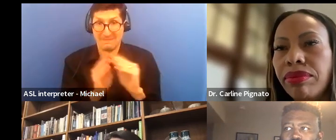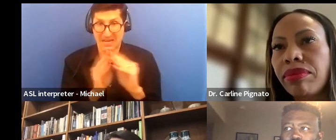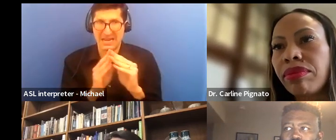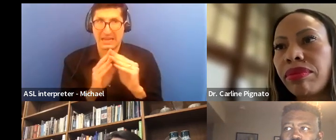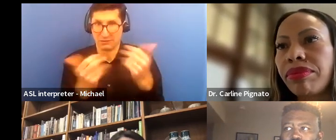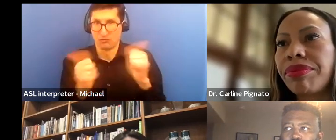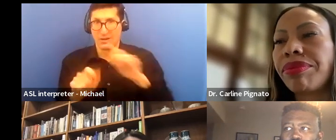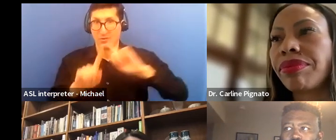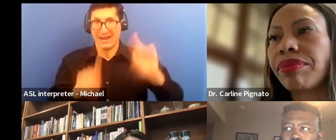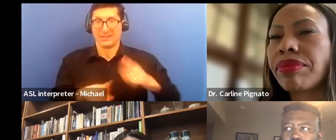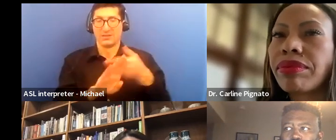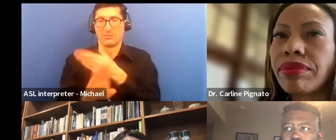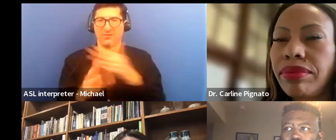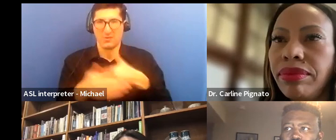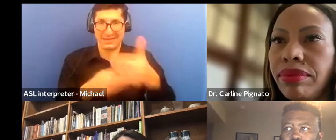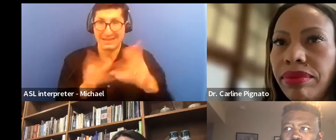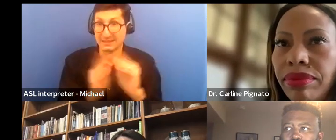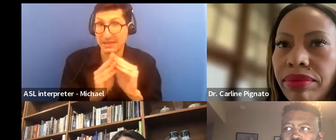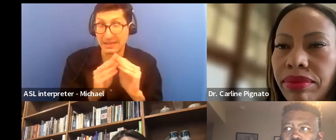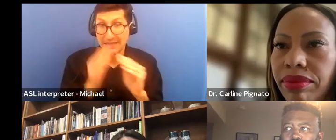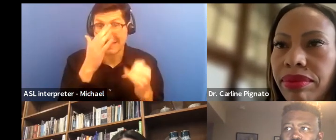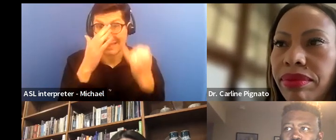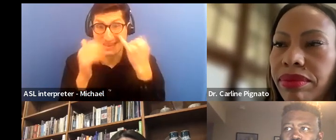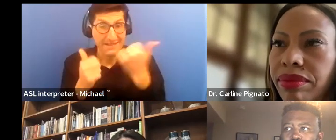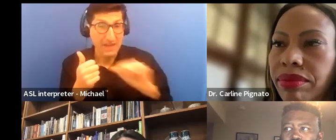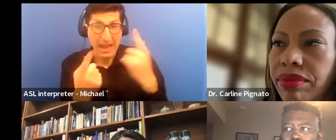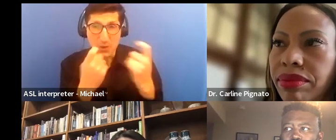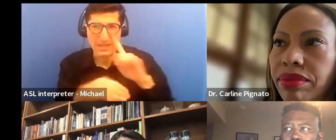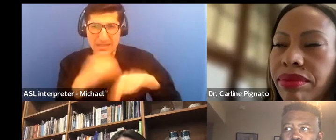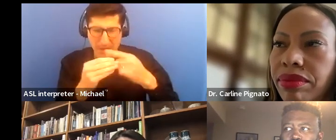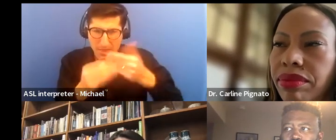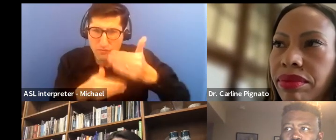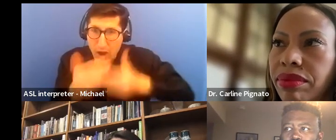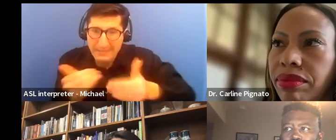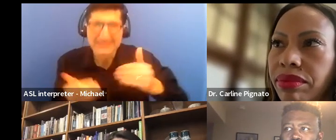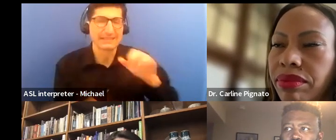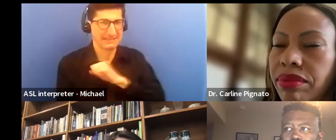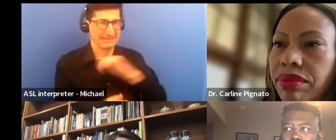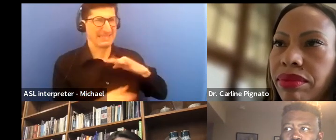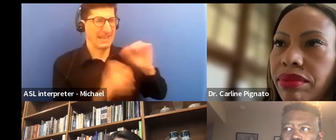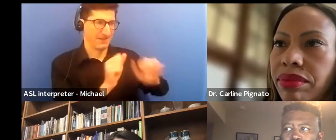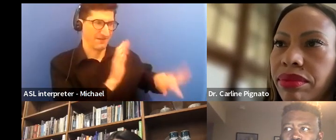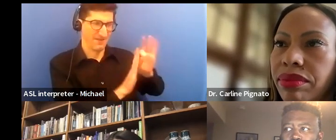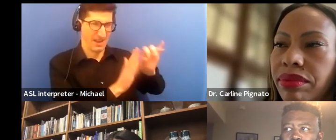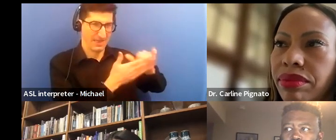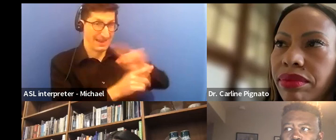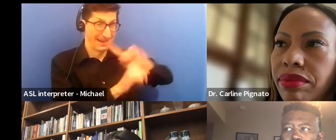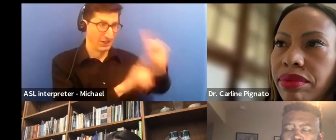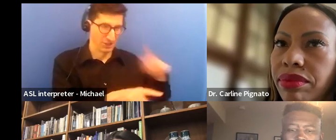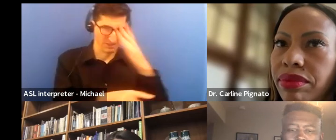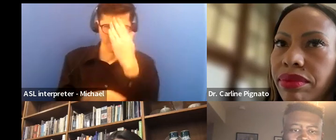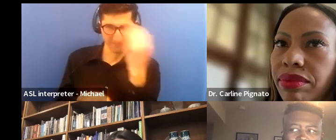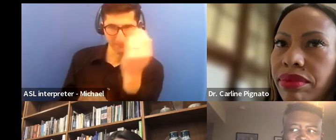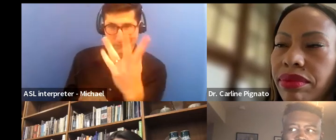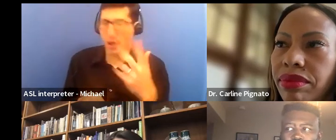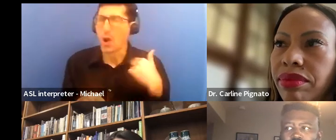if they are logistical in any way, we can ask staff to facilitate that answer for you. We don't want you sort of sitting and wondering. we